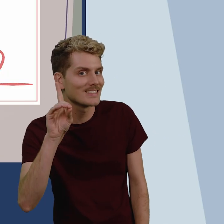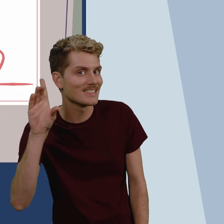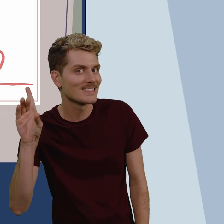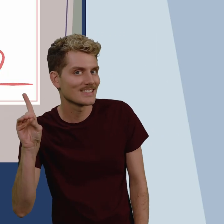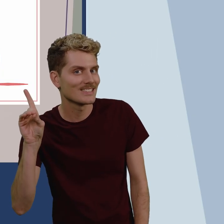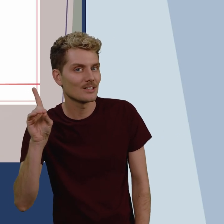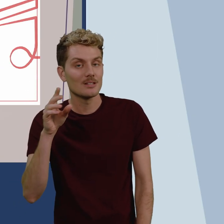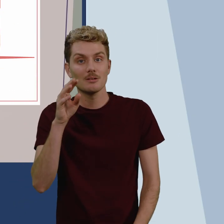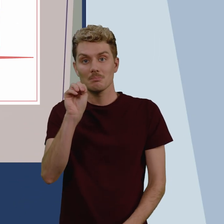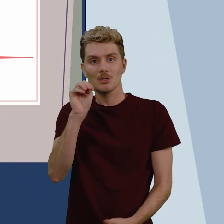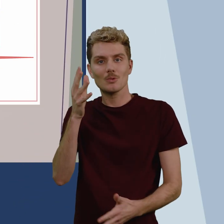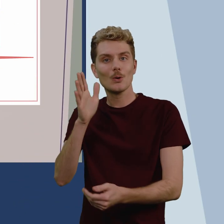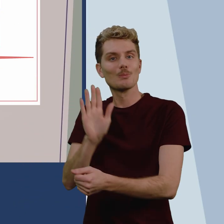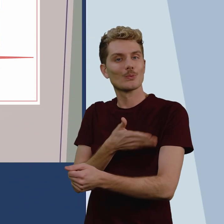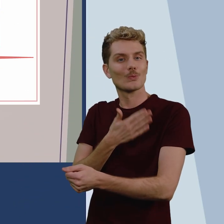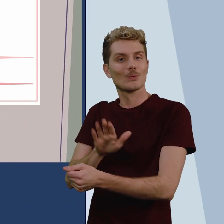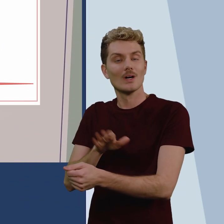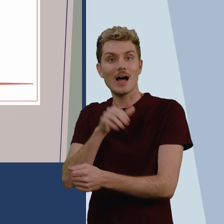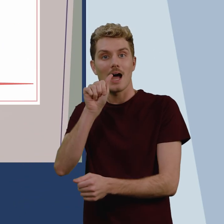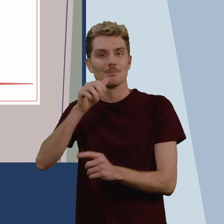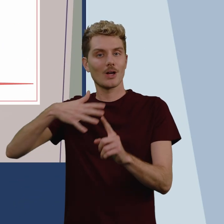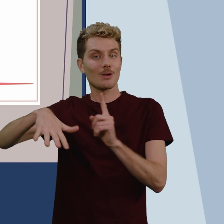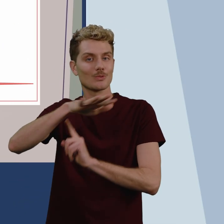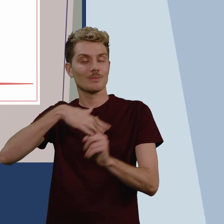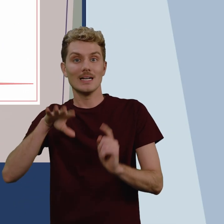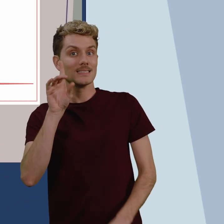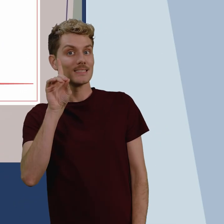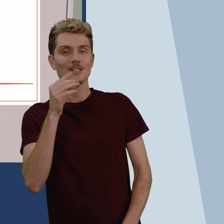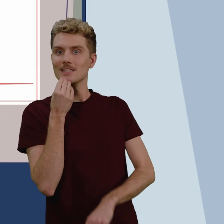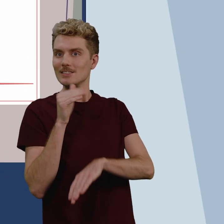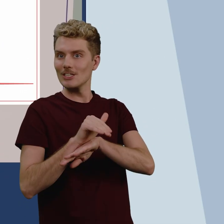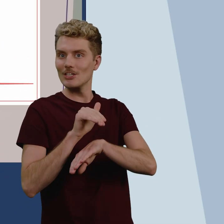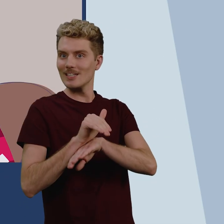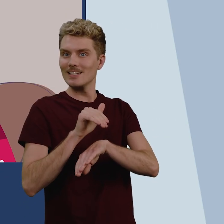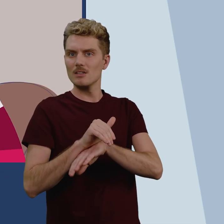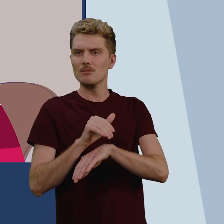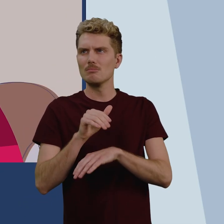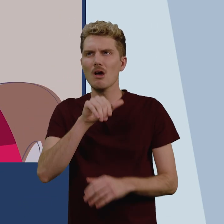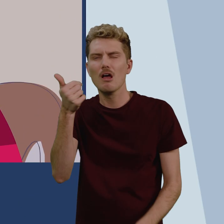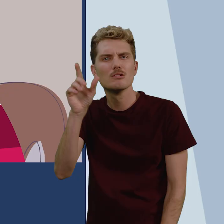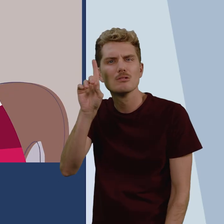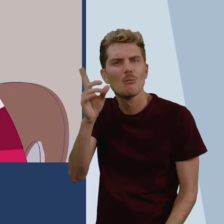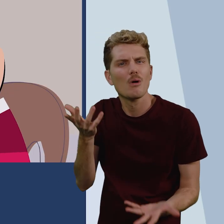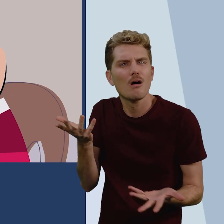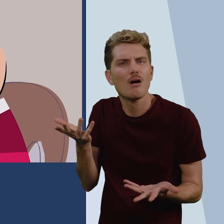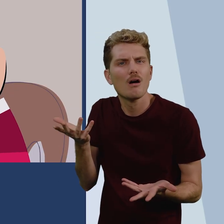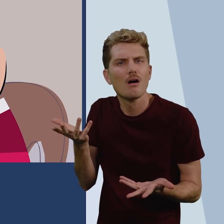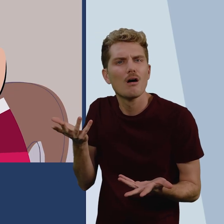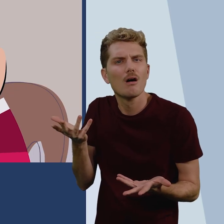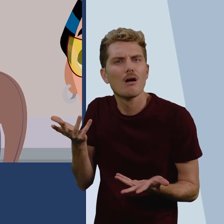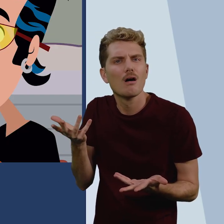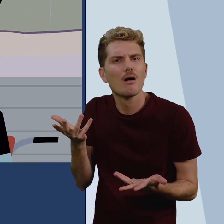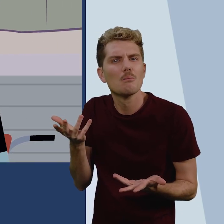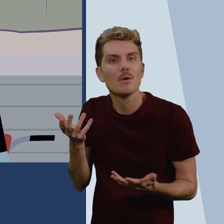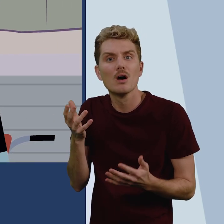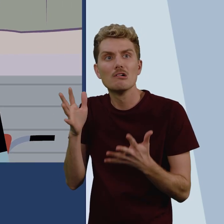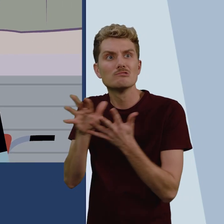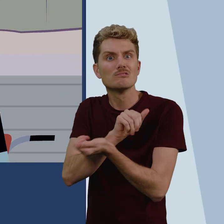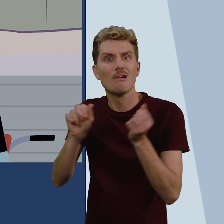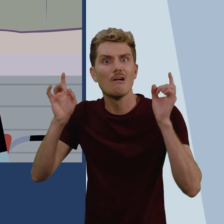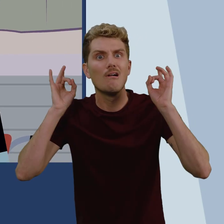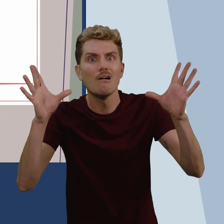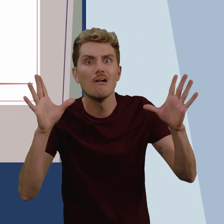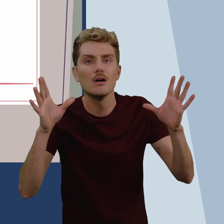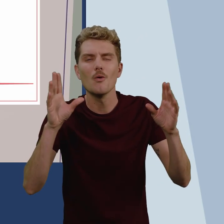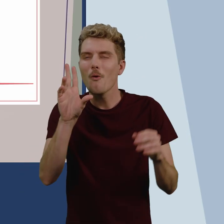D's. M stands for music, A is for atmosphere, and D is for dinner. What's the other D for?